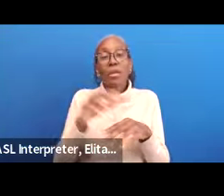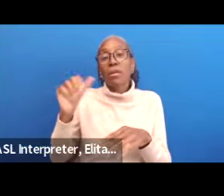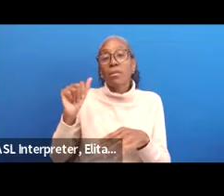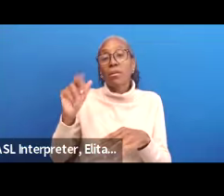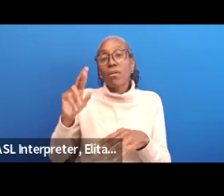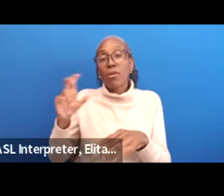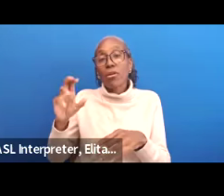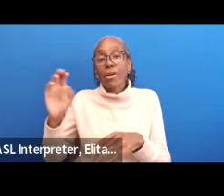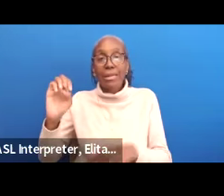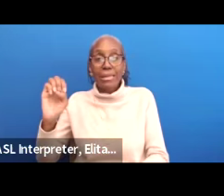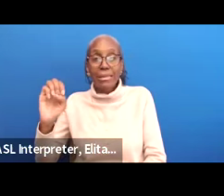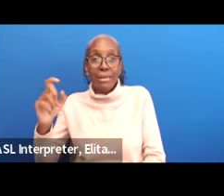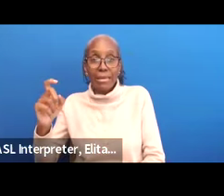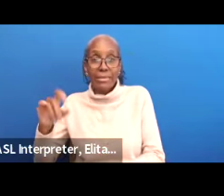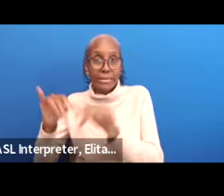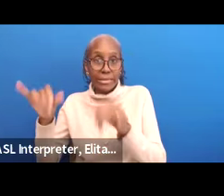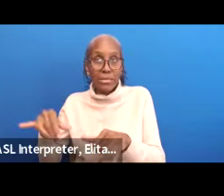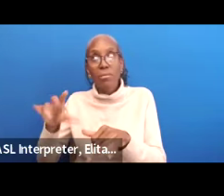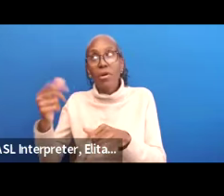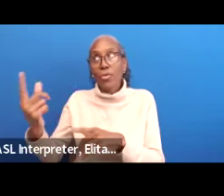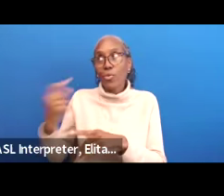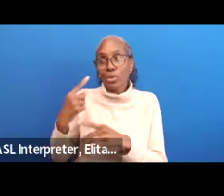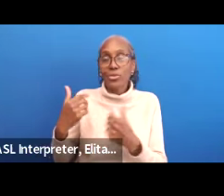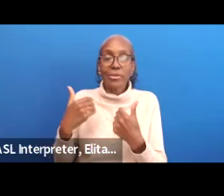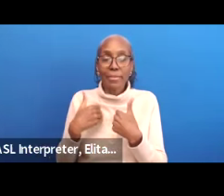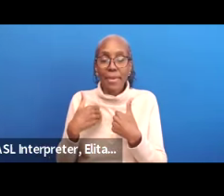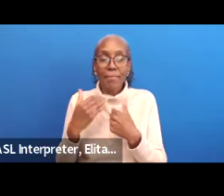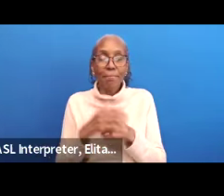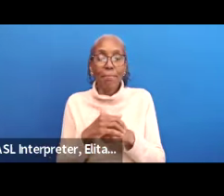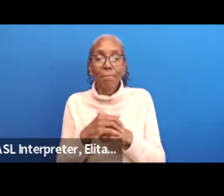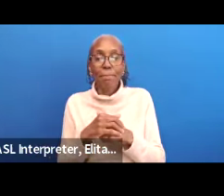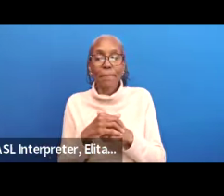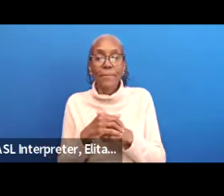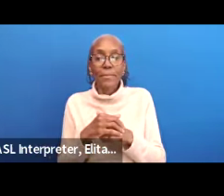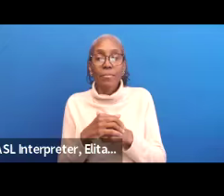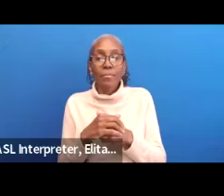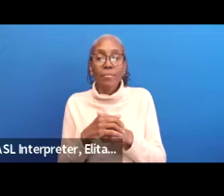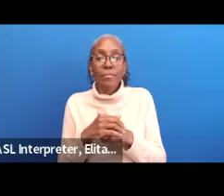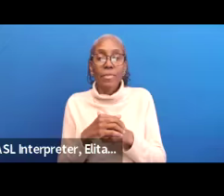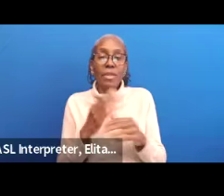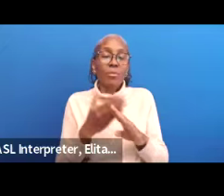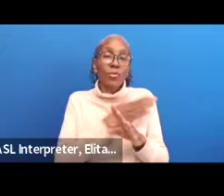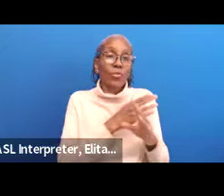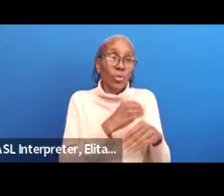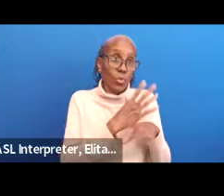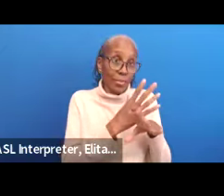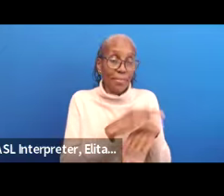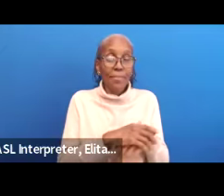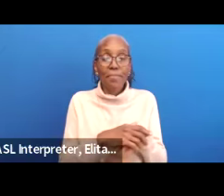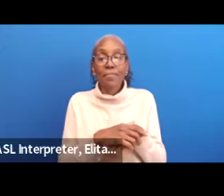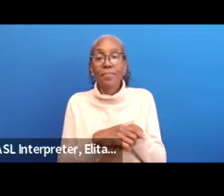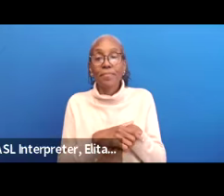ARC-EX system, which was another question we got before the webinar.